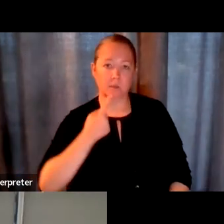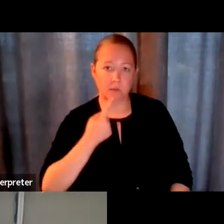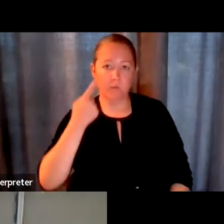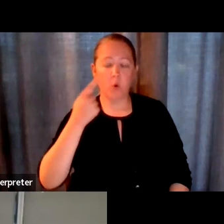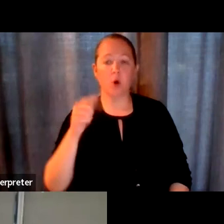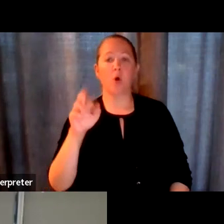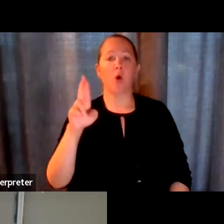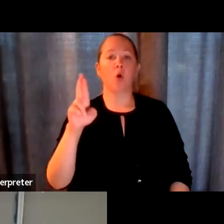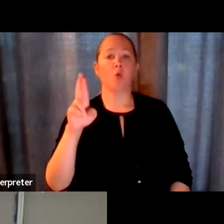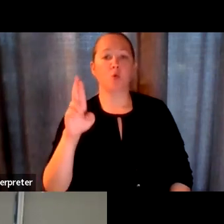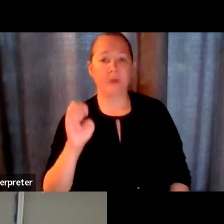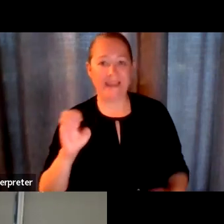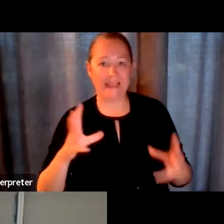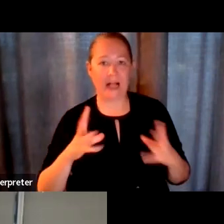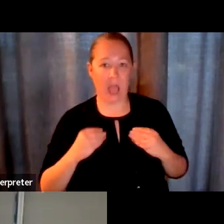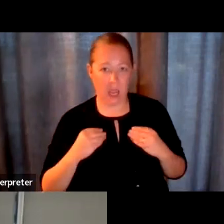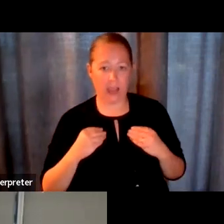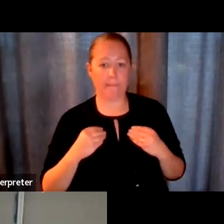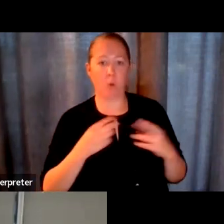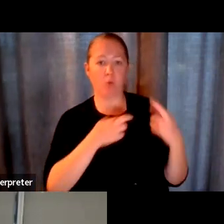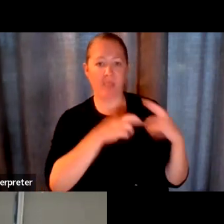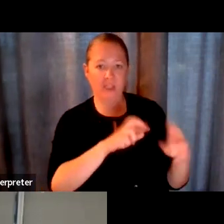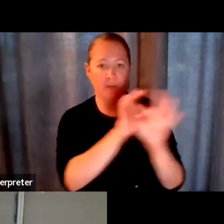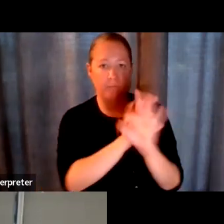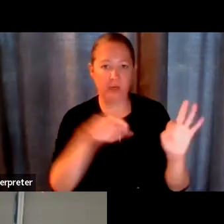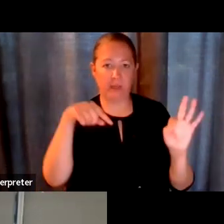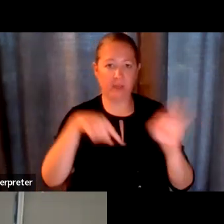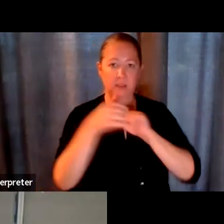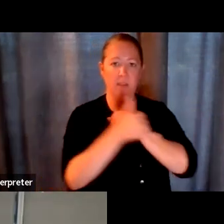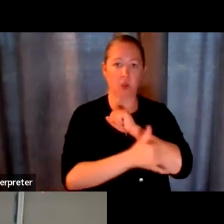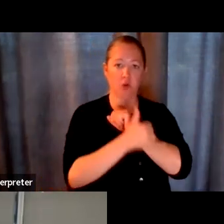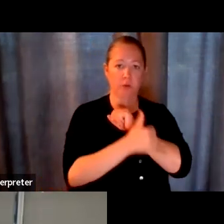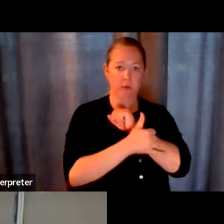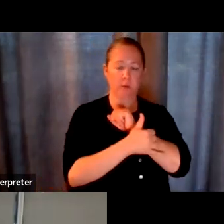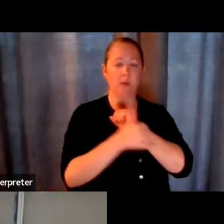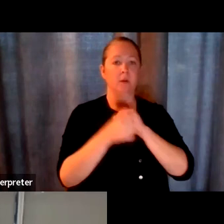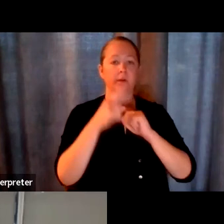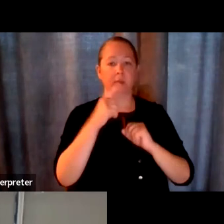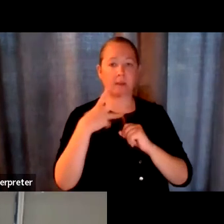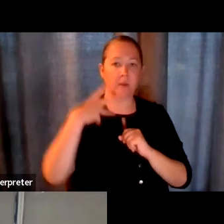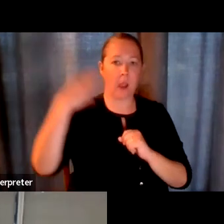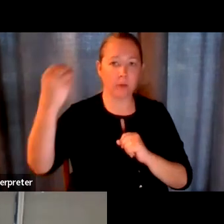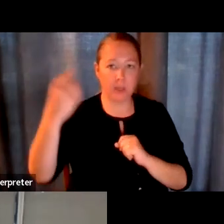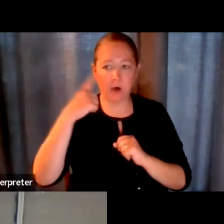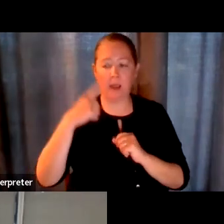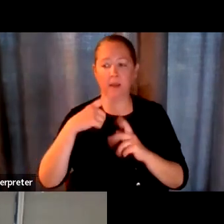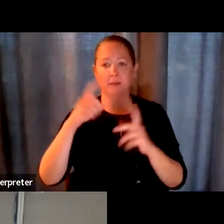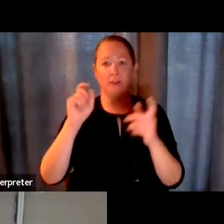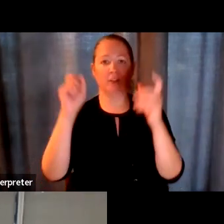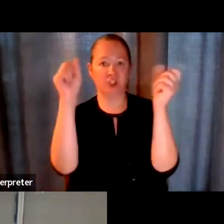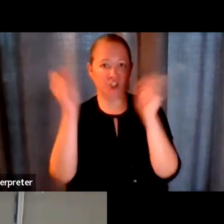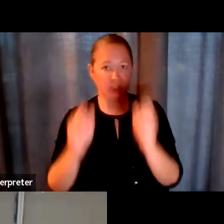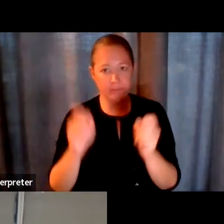freedom in this country, to get out there and shape the narrative, right?